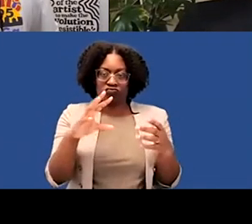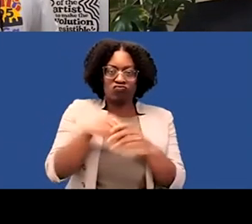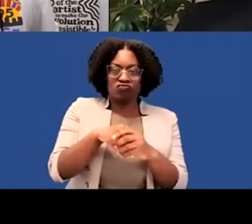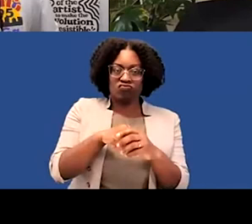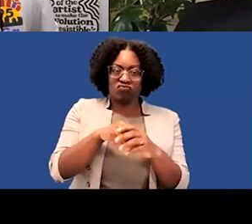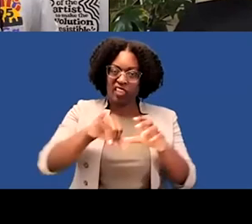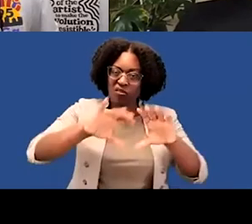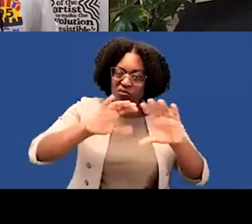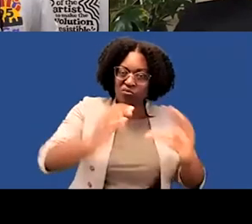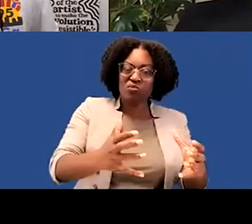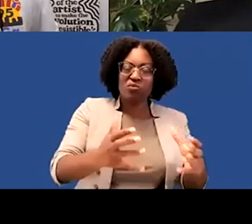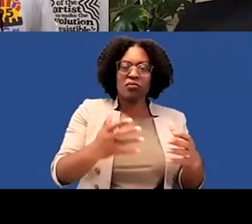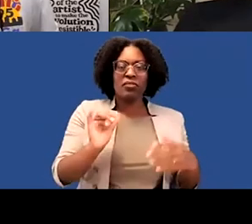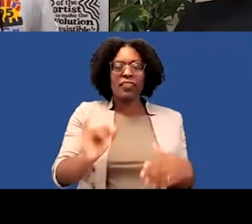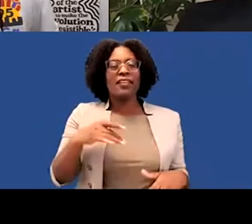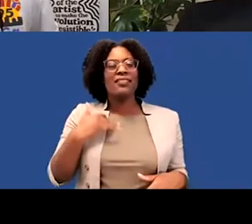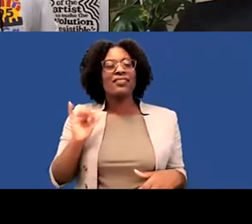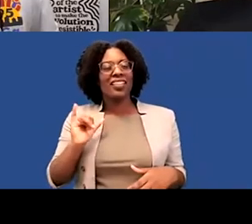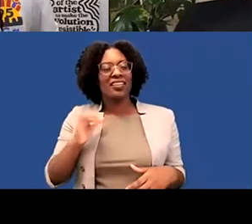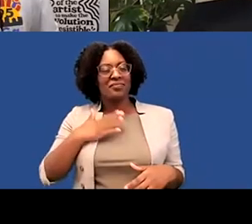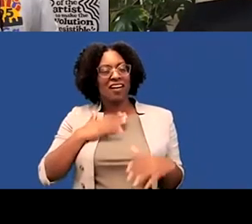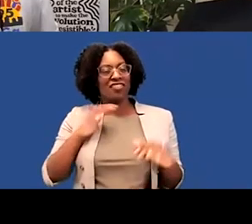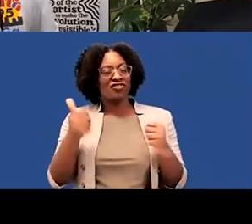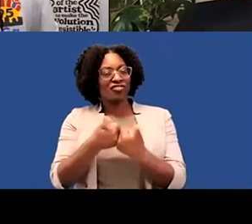like the challenge I wanted to rise to